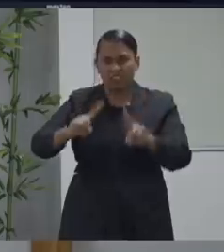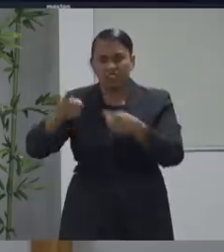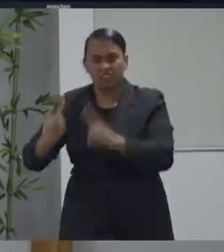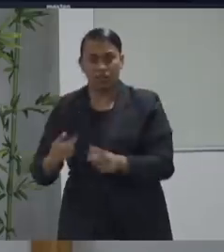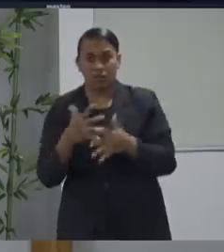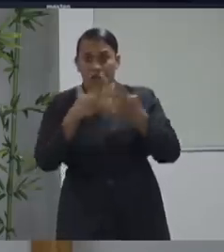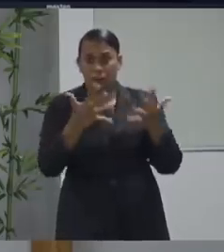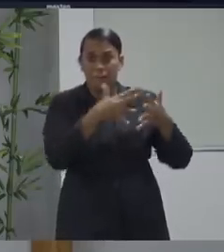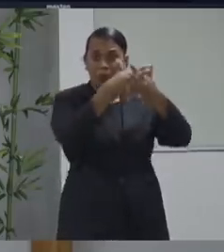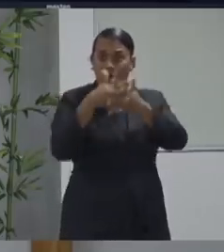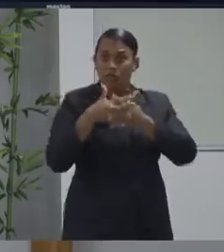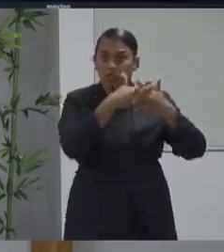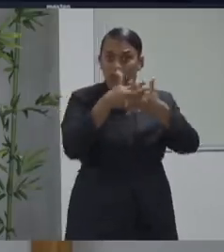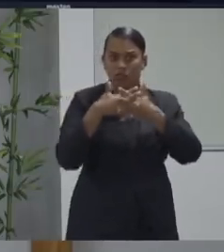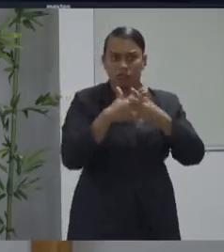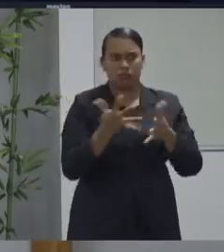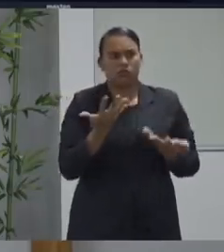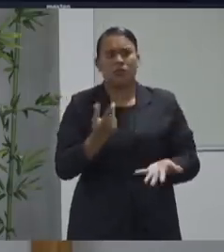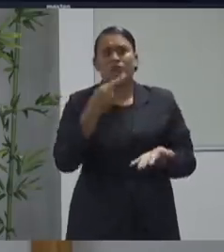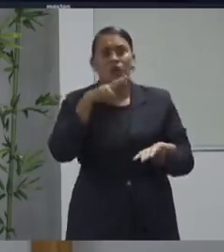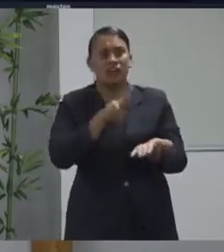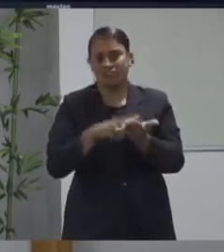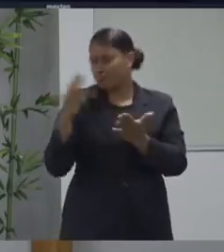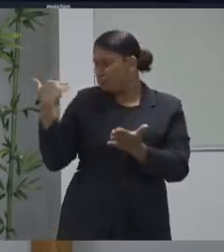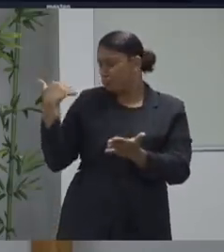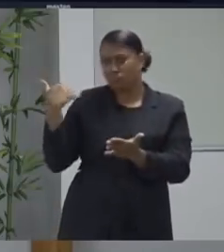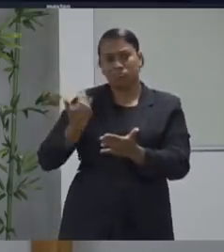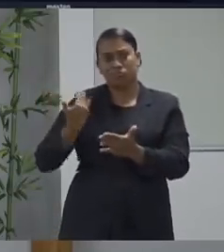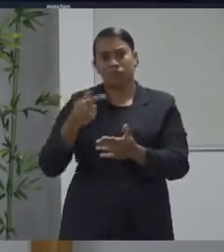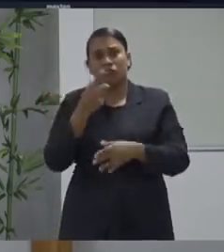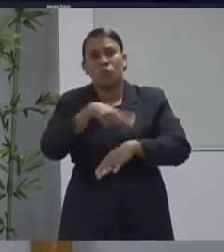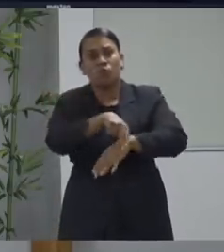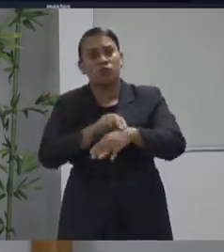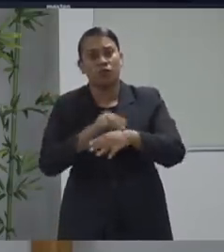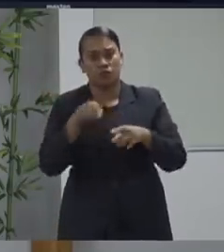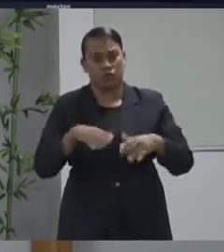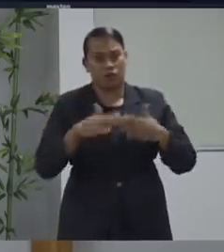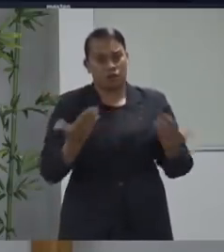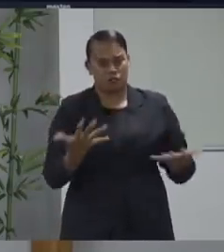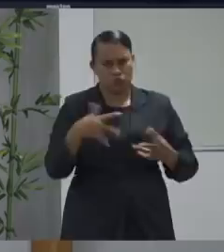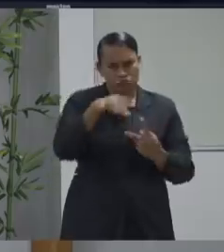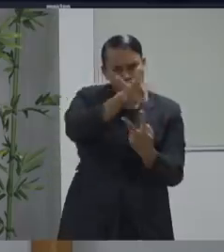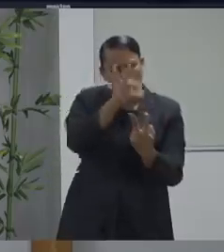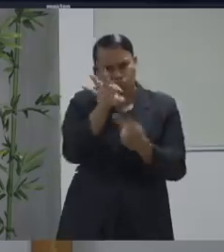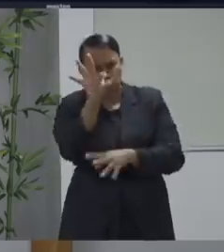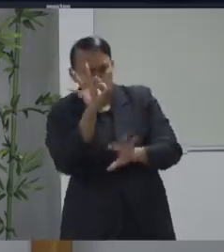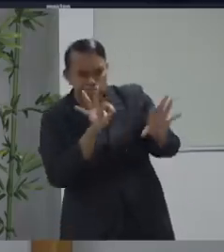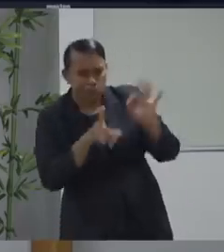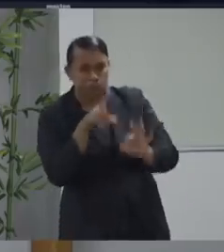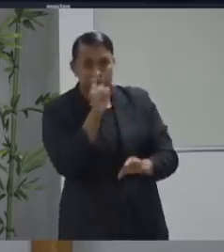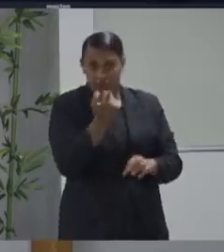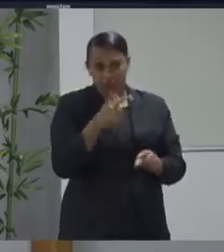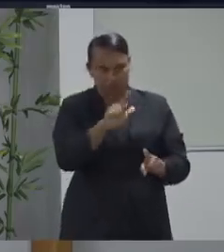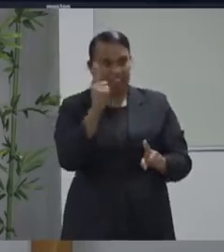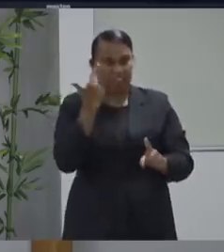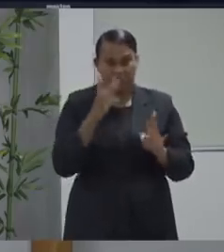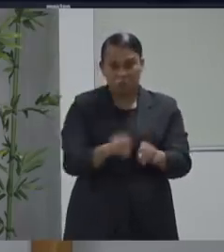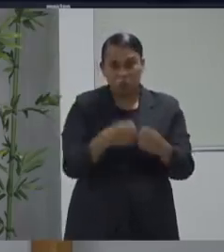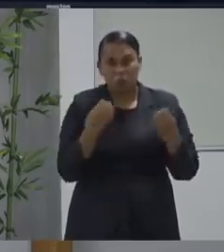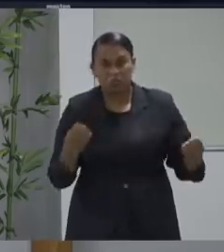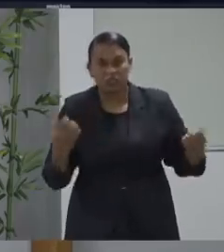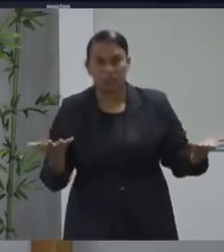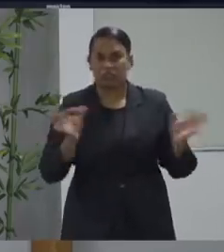USA, it was just reported that doctors are now ranking patients due to lack of resources.